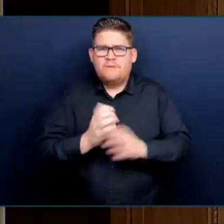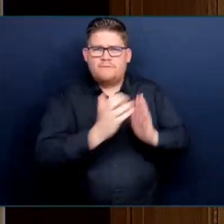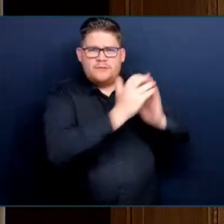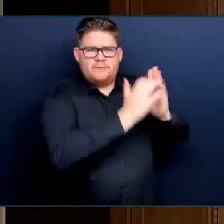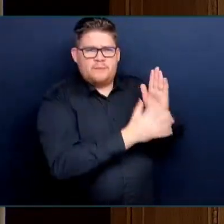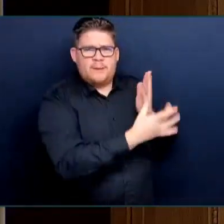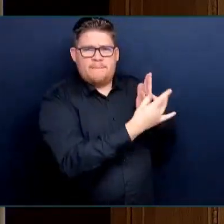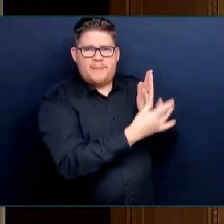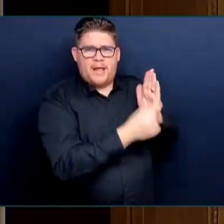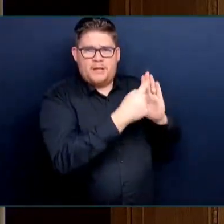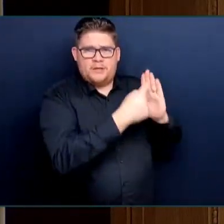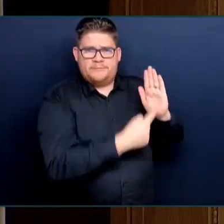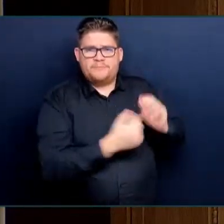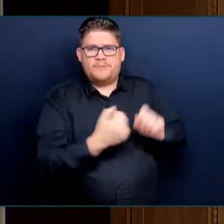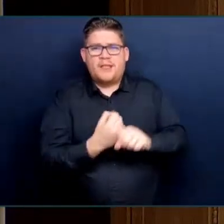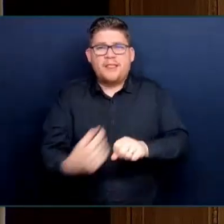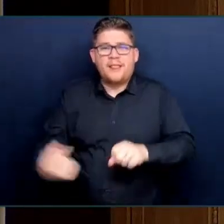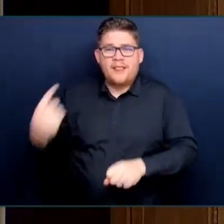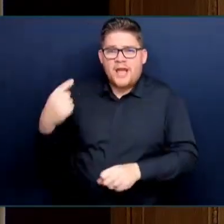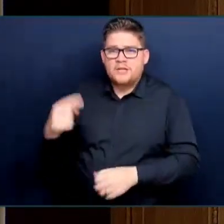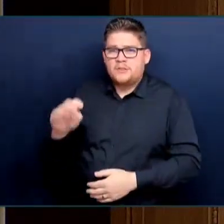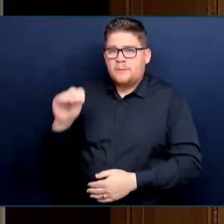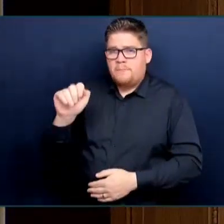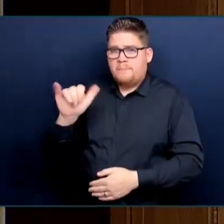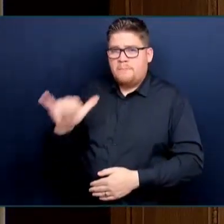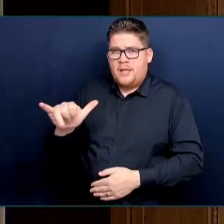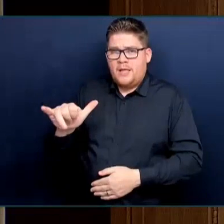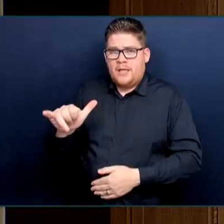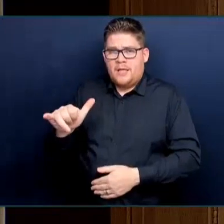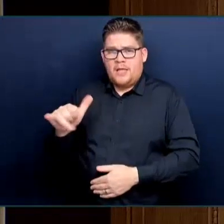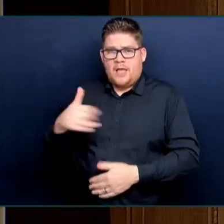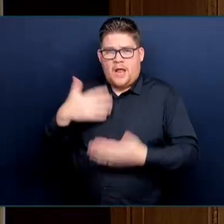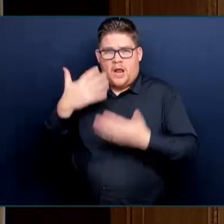how much we paid for these. It's undoubtedly more than it used to be.